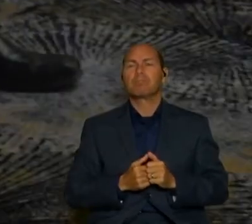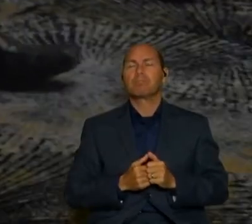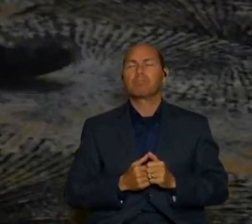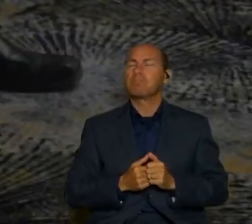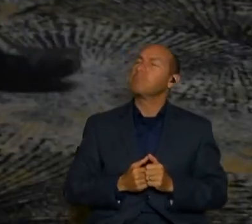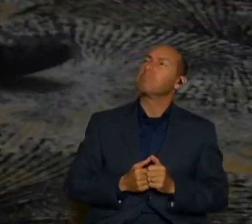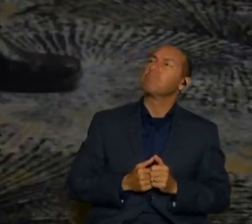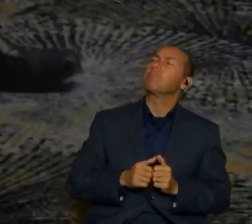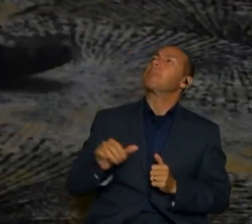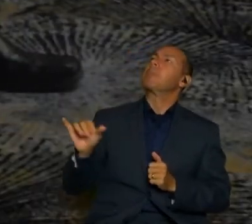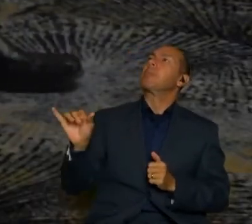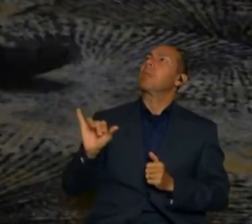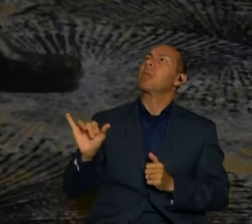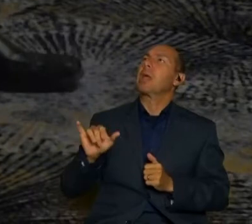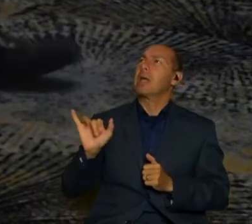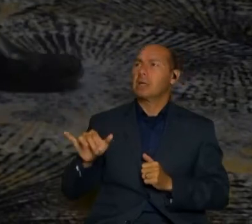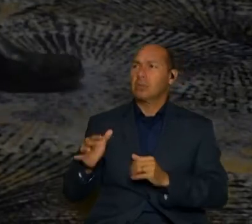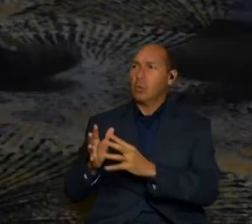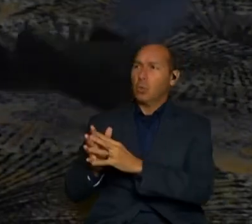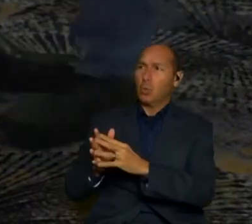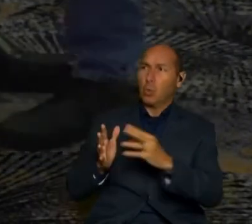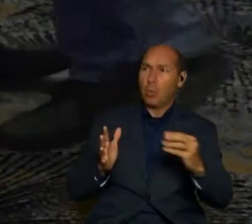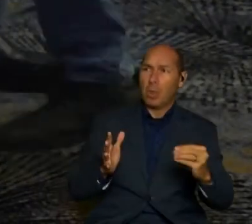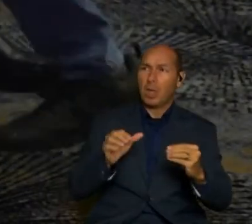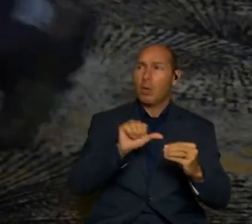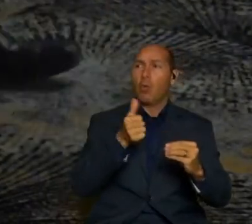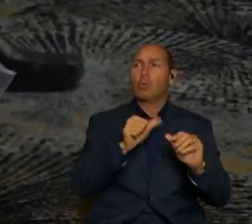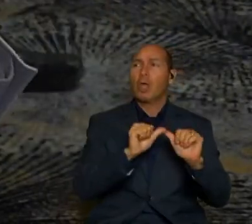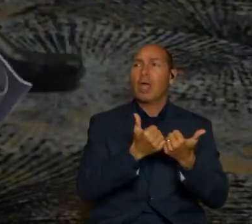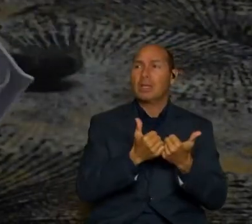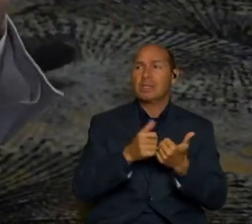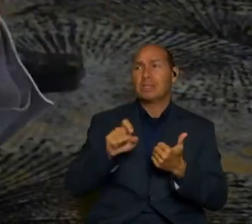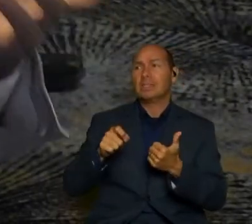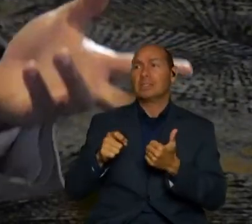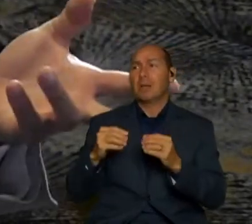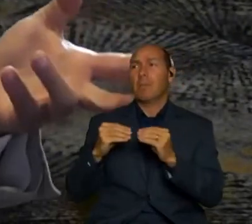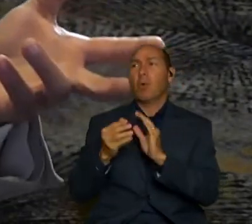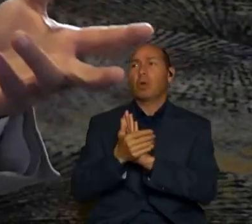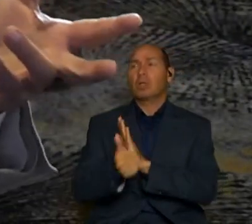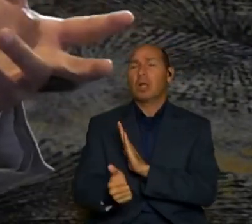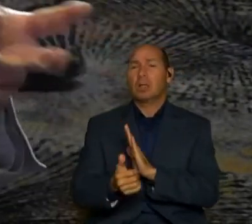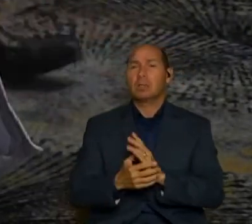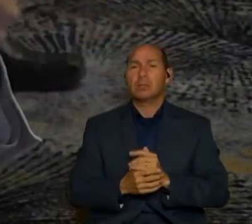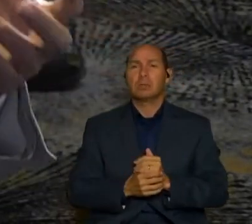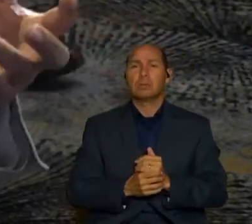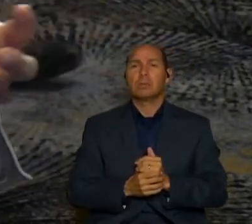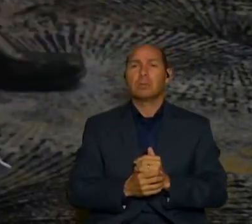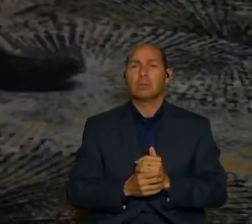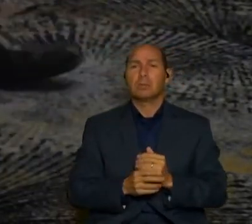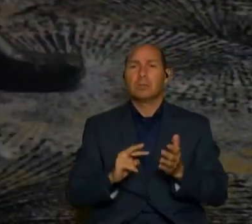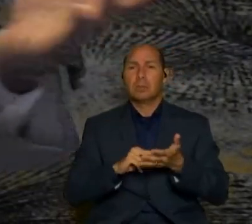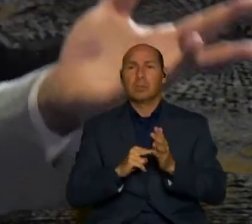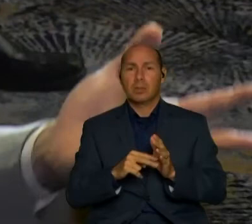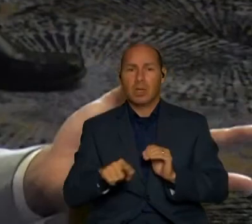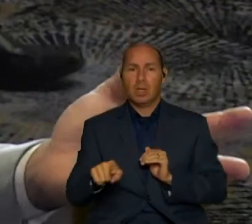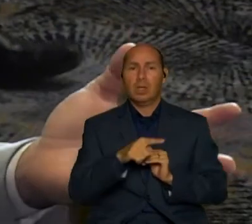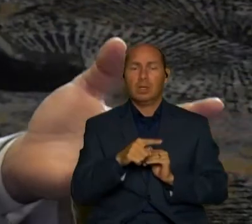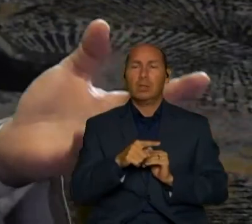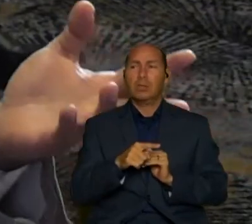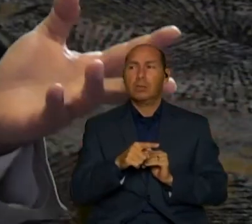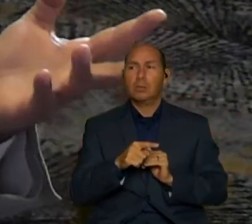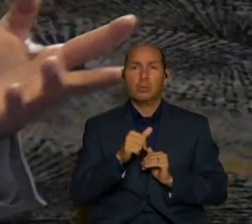transform the two agencies, we need new talent, right? And not that the talent that's there is not good enough. It's not enough,